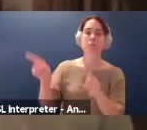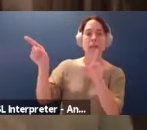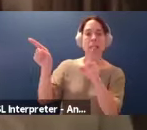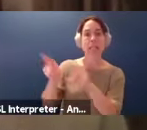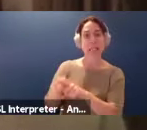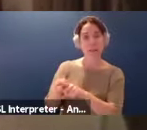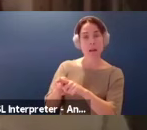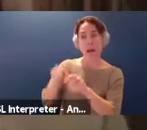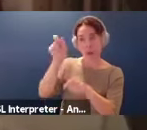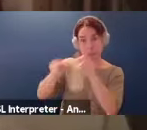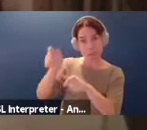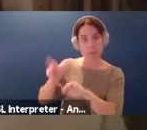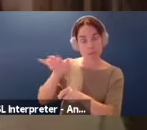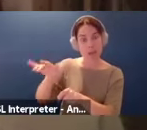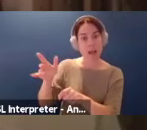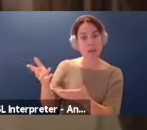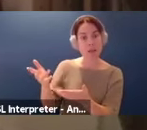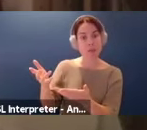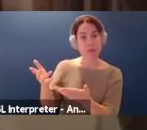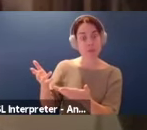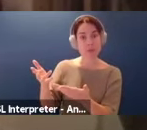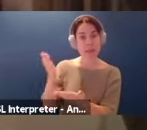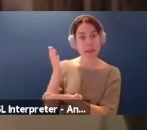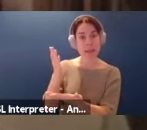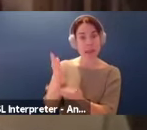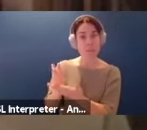quite directly although they may not be that aware of it